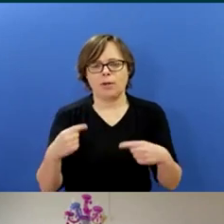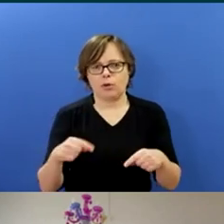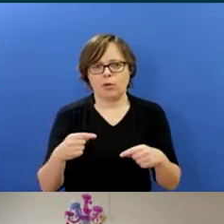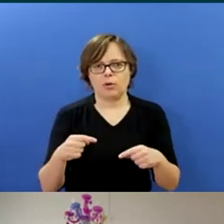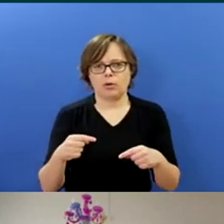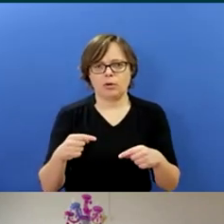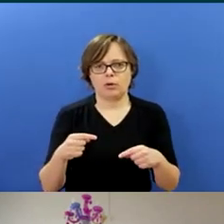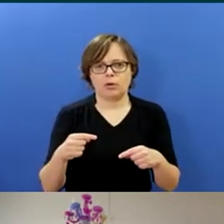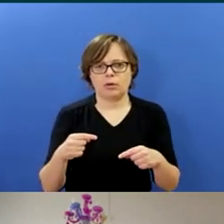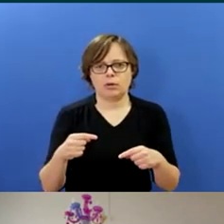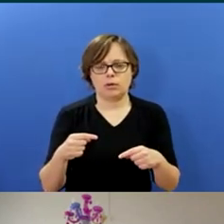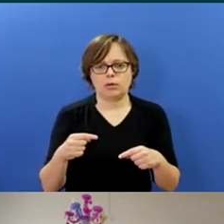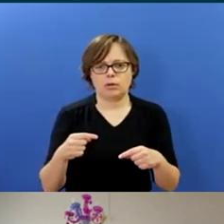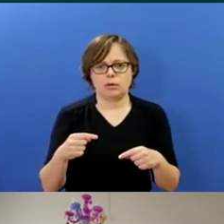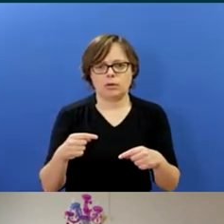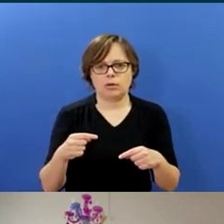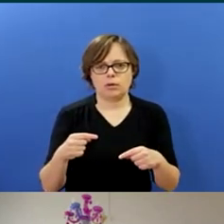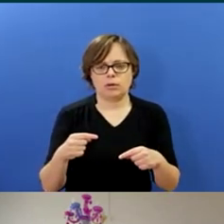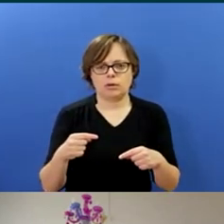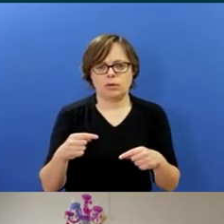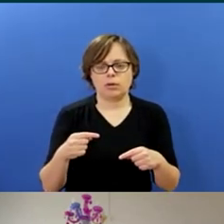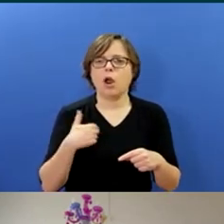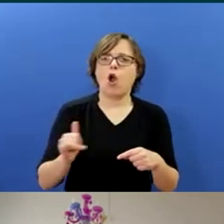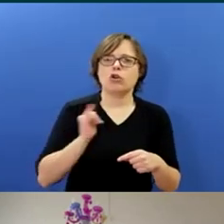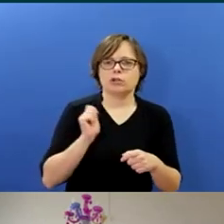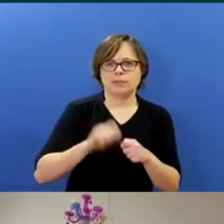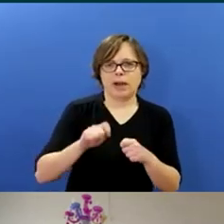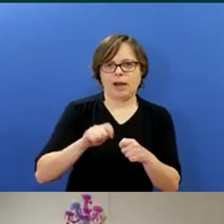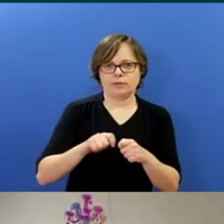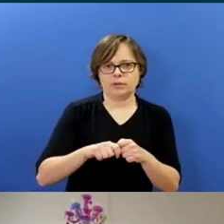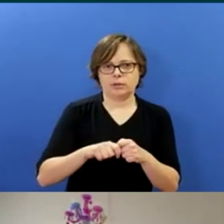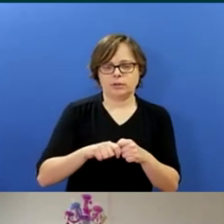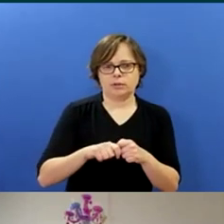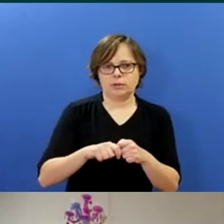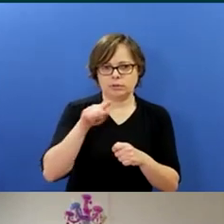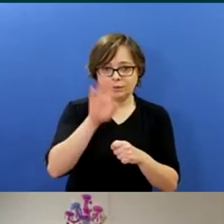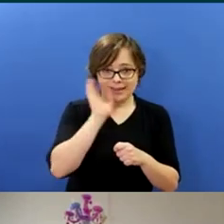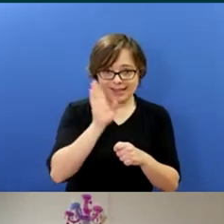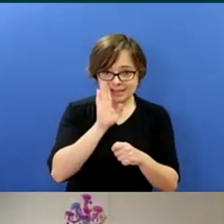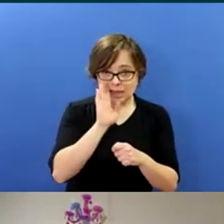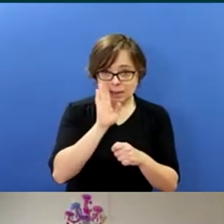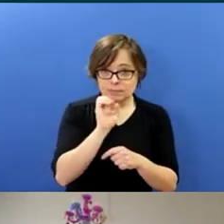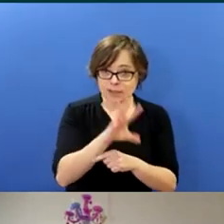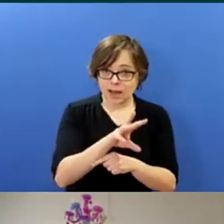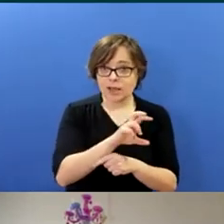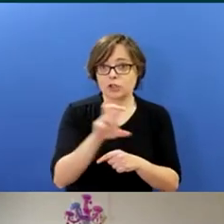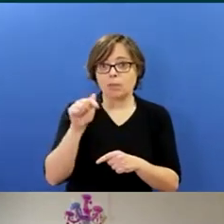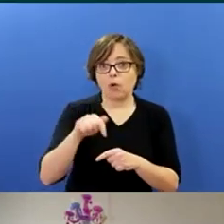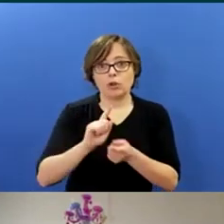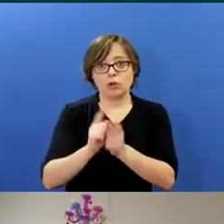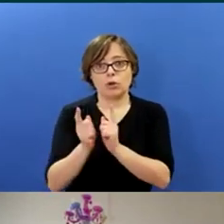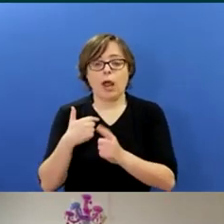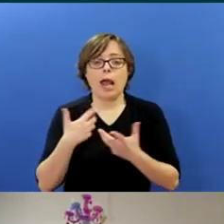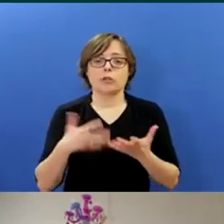Przepraszam. Przepraszamy, chcemy sprawdzić, bo się nie zmieniają slajdy. Czy to cały czas jest ten Yes, slajd? Christian,